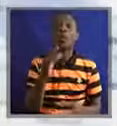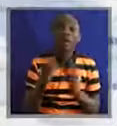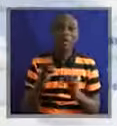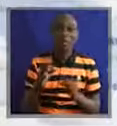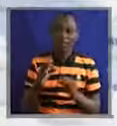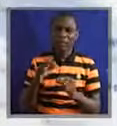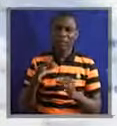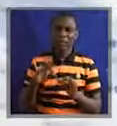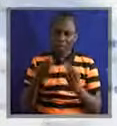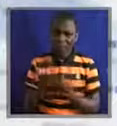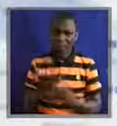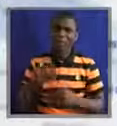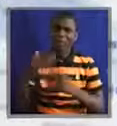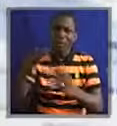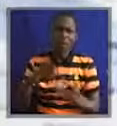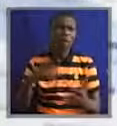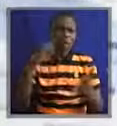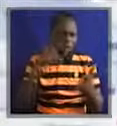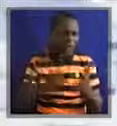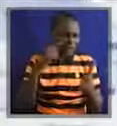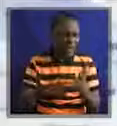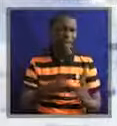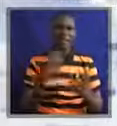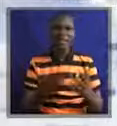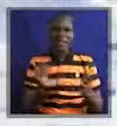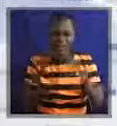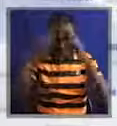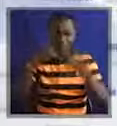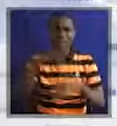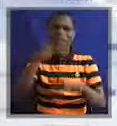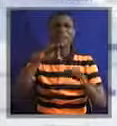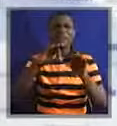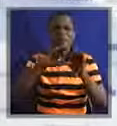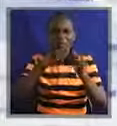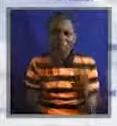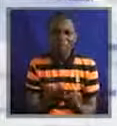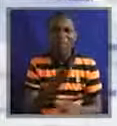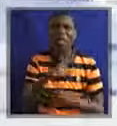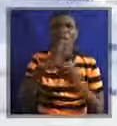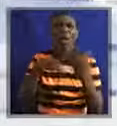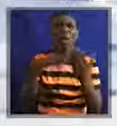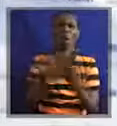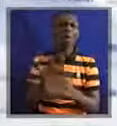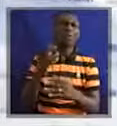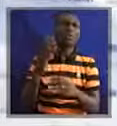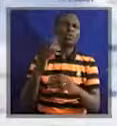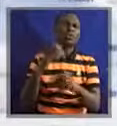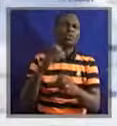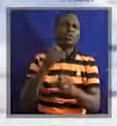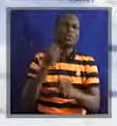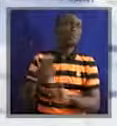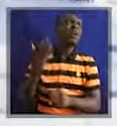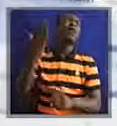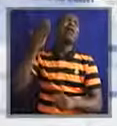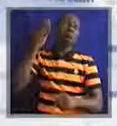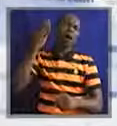ni mo years back ah wo a wo ti ase ene wo ni mo ho no generational curses I can want some our